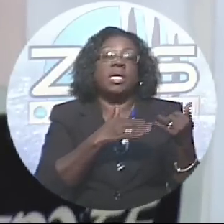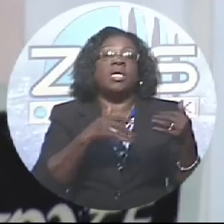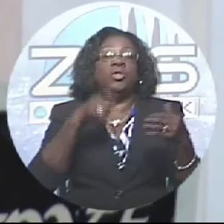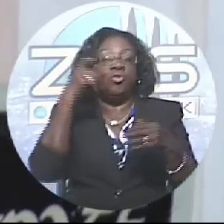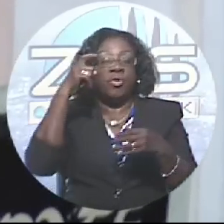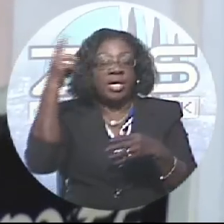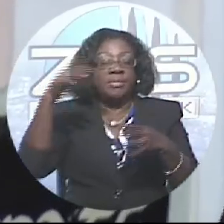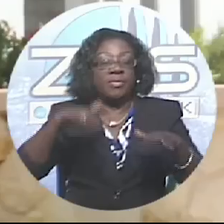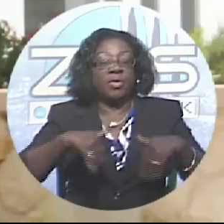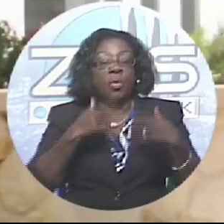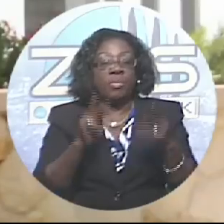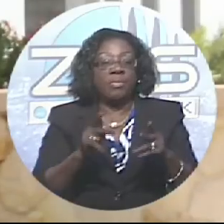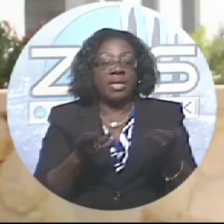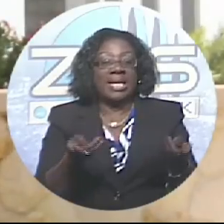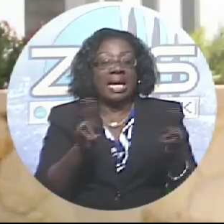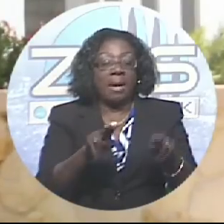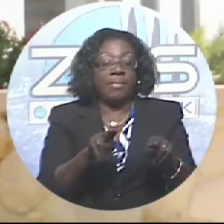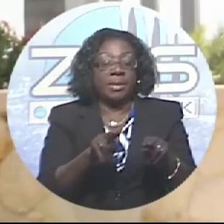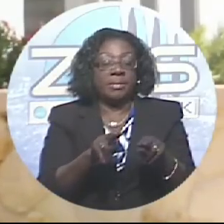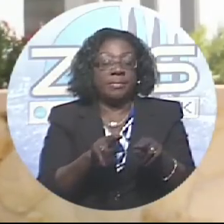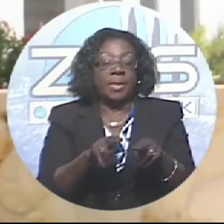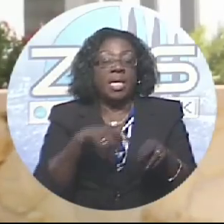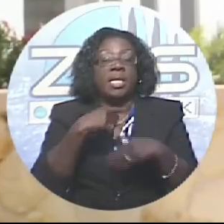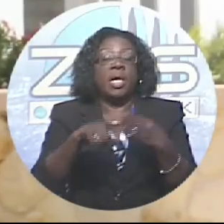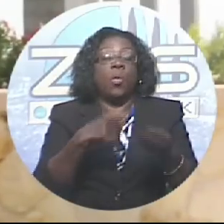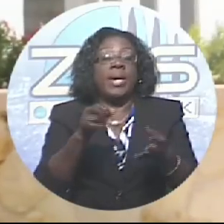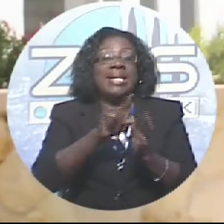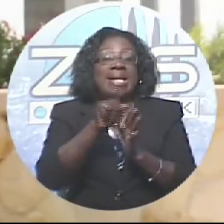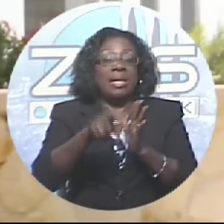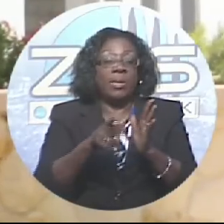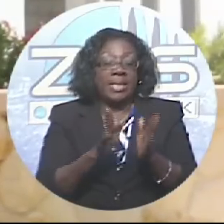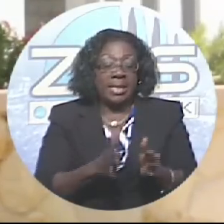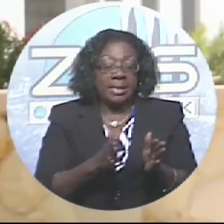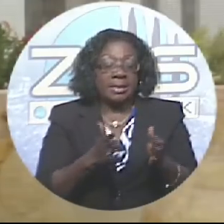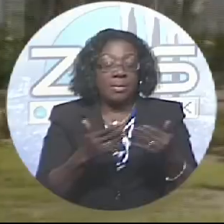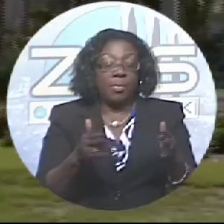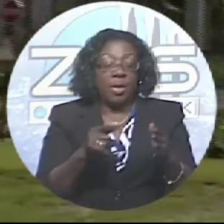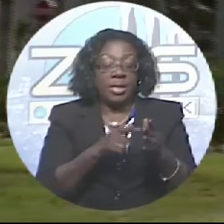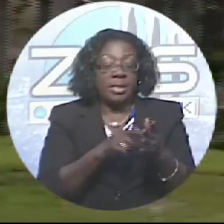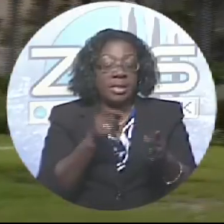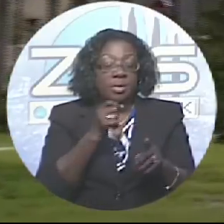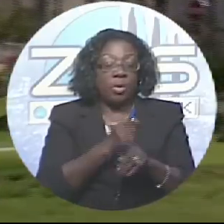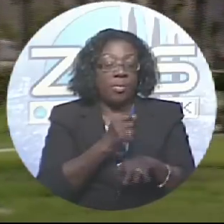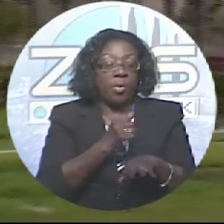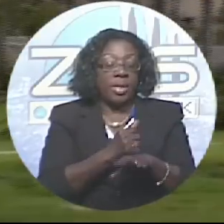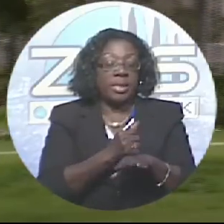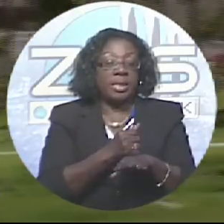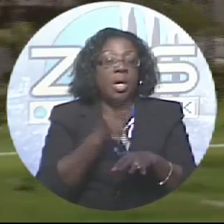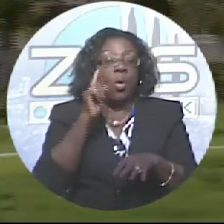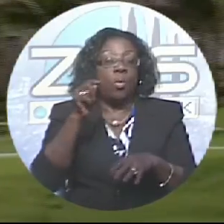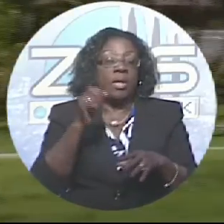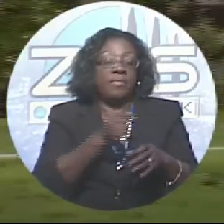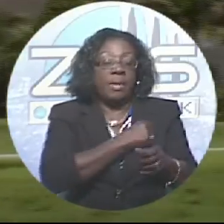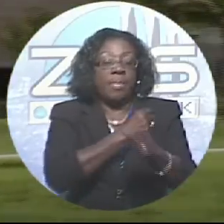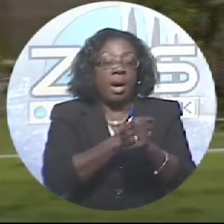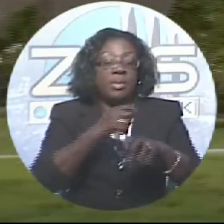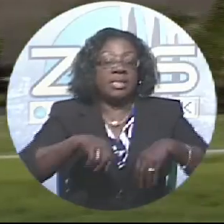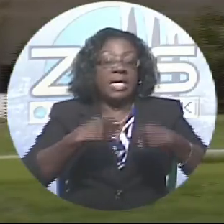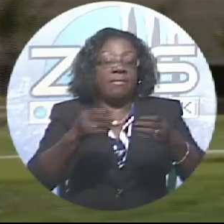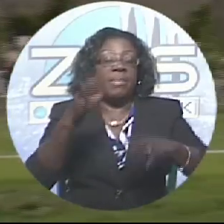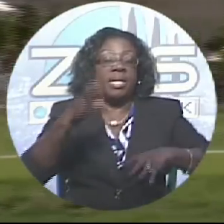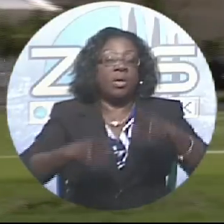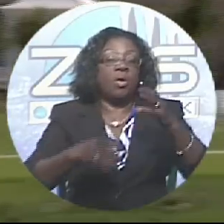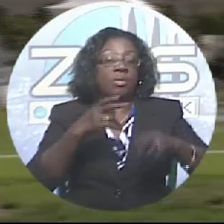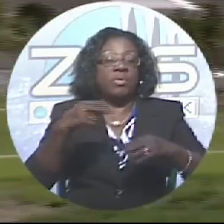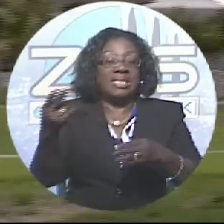can come to fruition. Now, when the provisional liquidators were appointed, one of their powers granted by the courts were to hire and